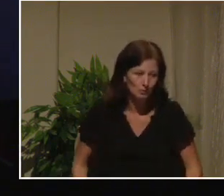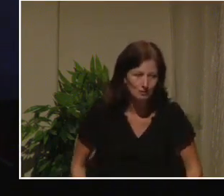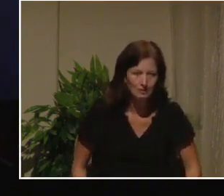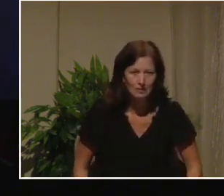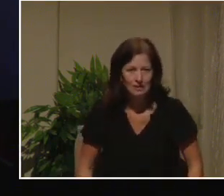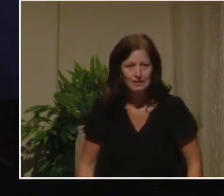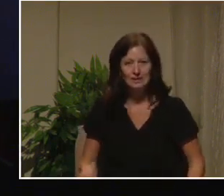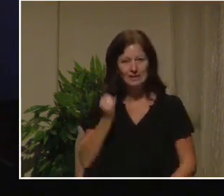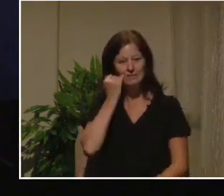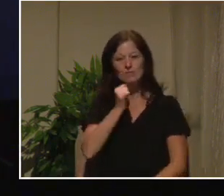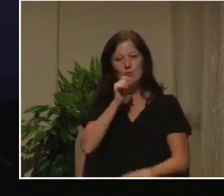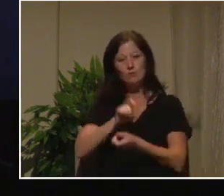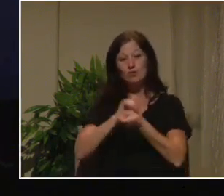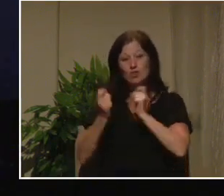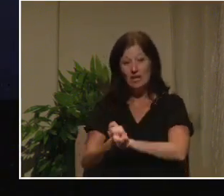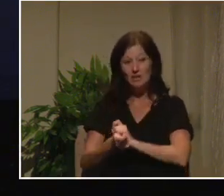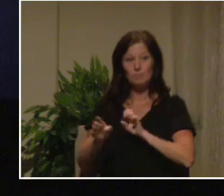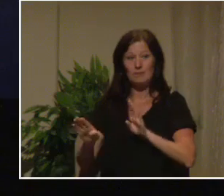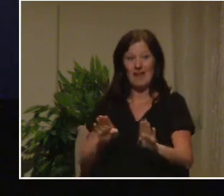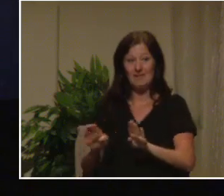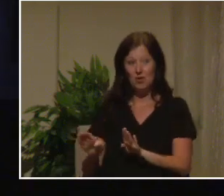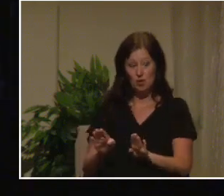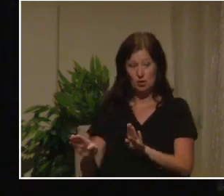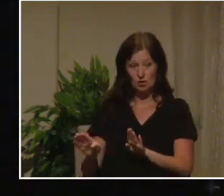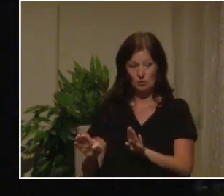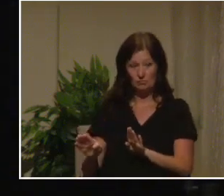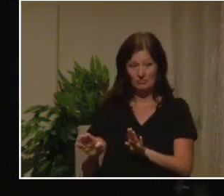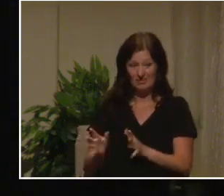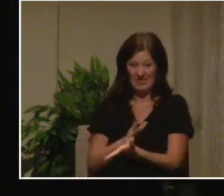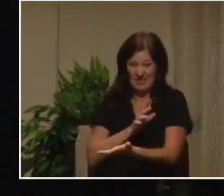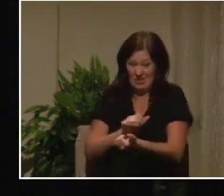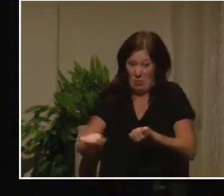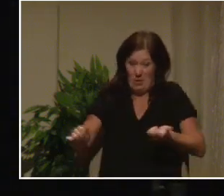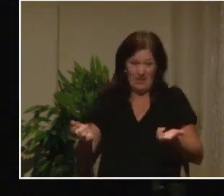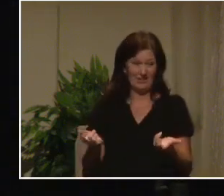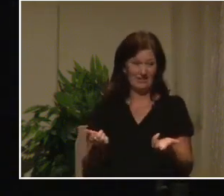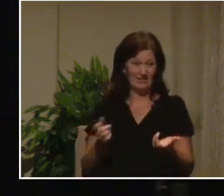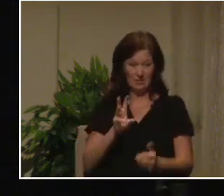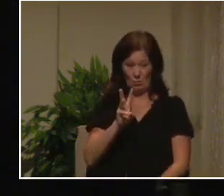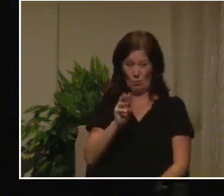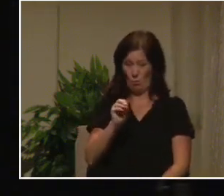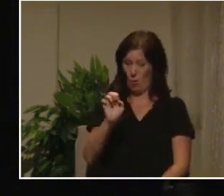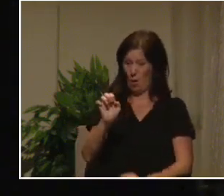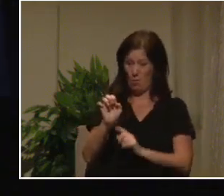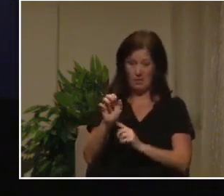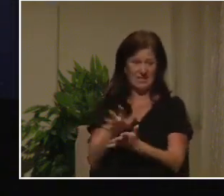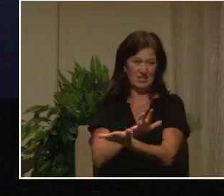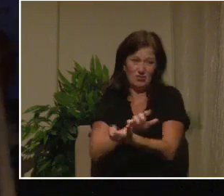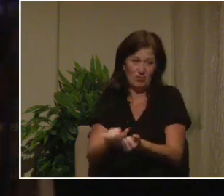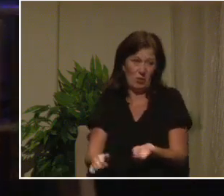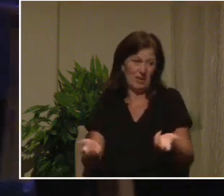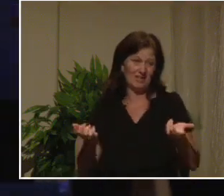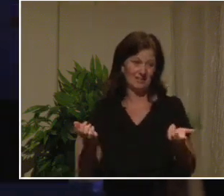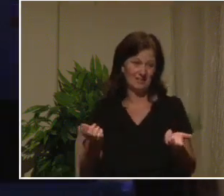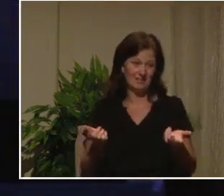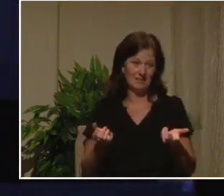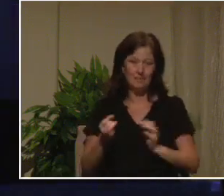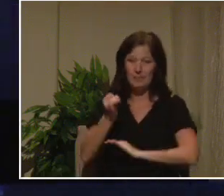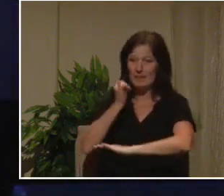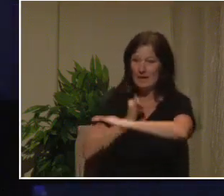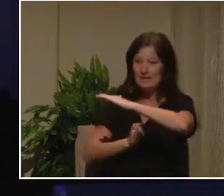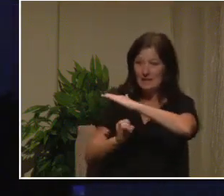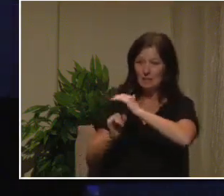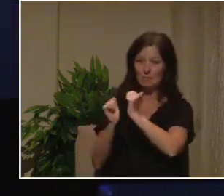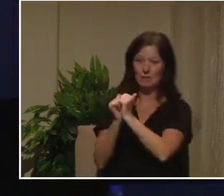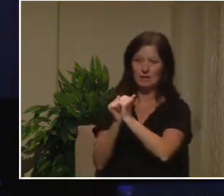not turn from your way, it is curtains, it is through, it is destruction for you. And now here is Isaiah in the presence of this glory of